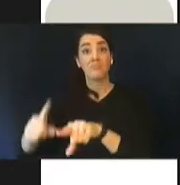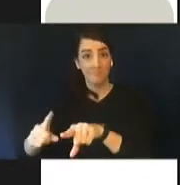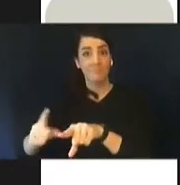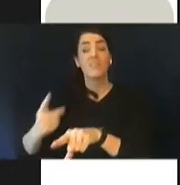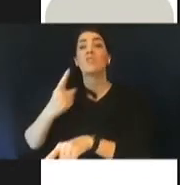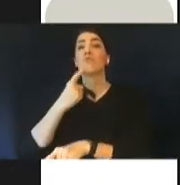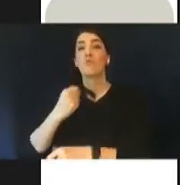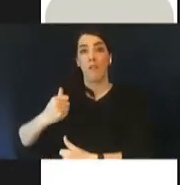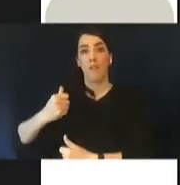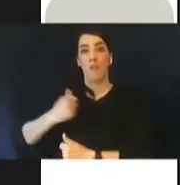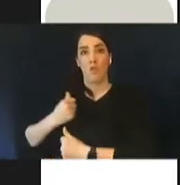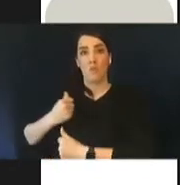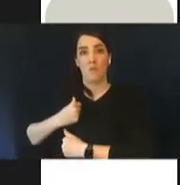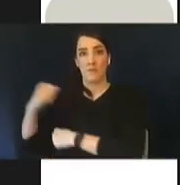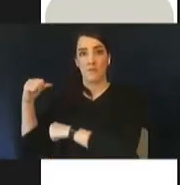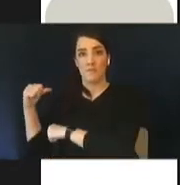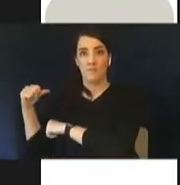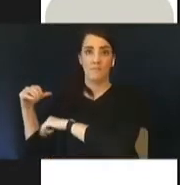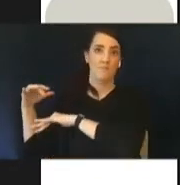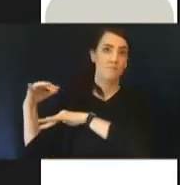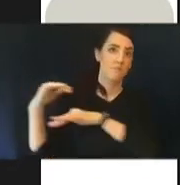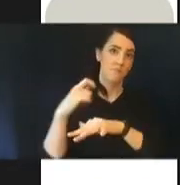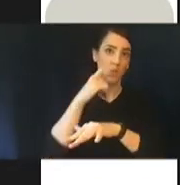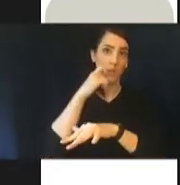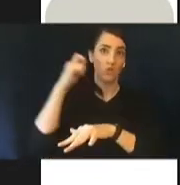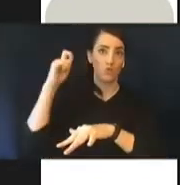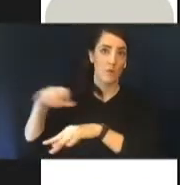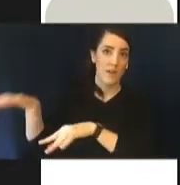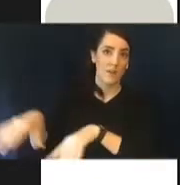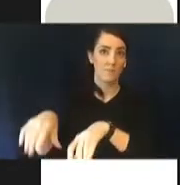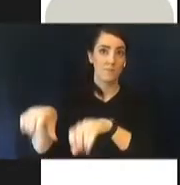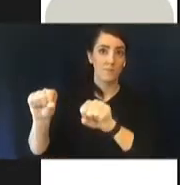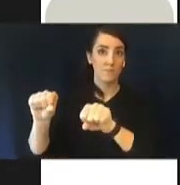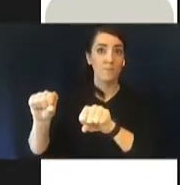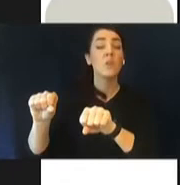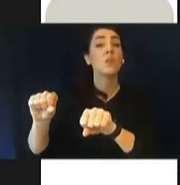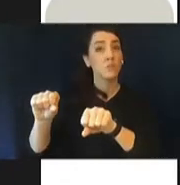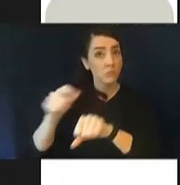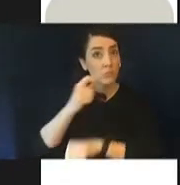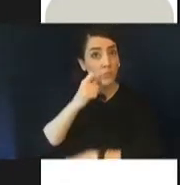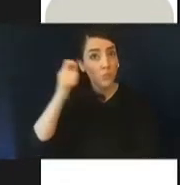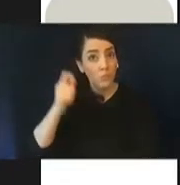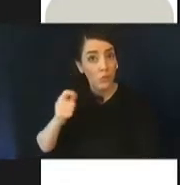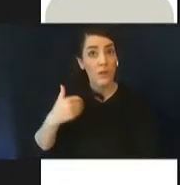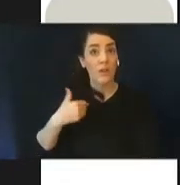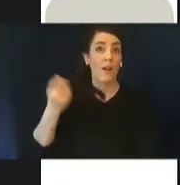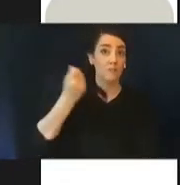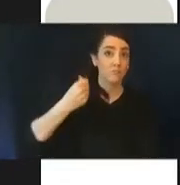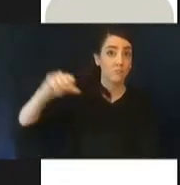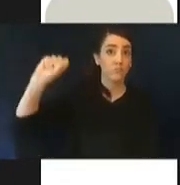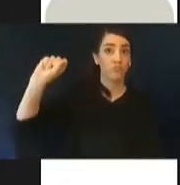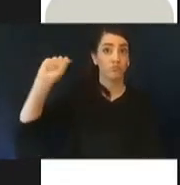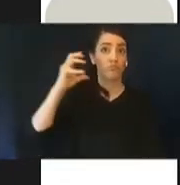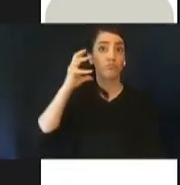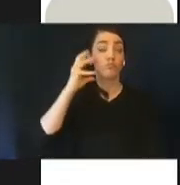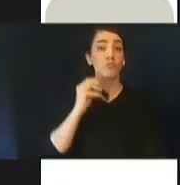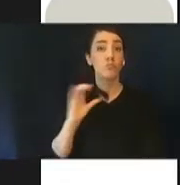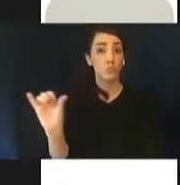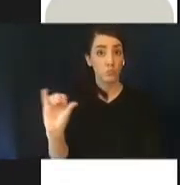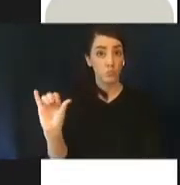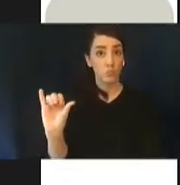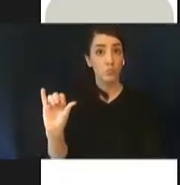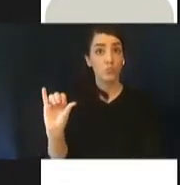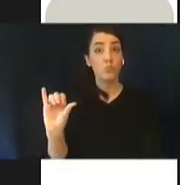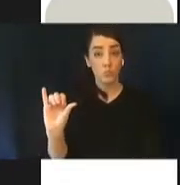It's important to note that Ukraine had its own revolutionary experience at this time. The Ukrainian People's Republic